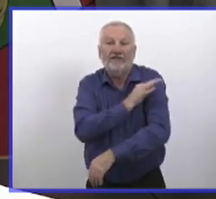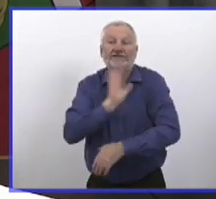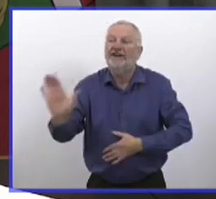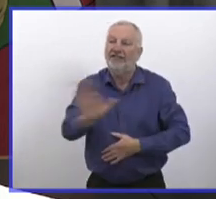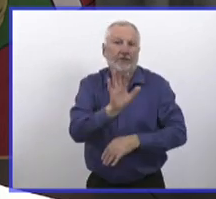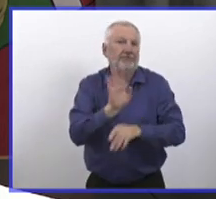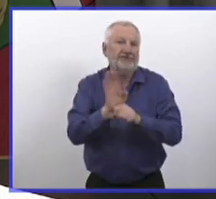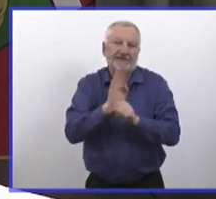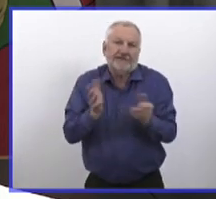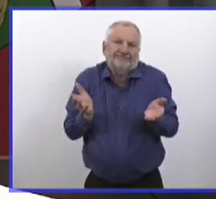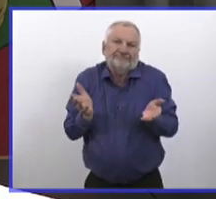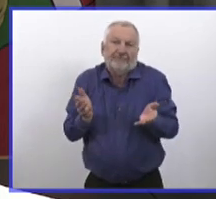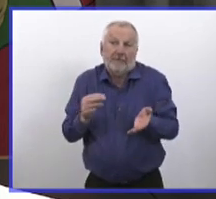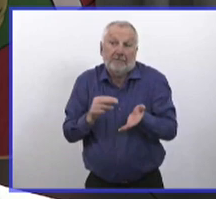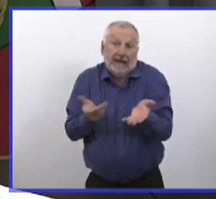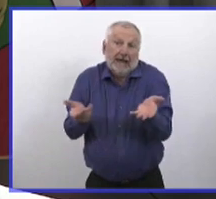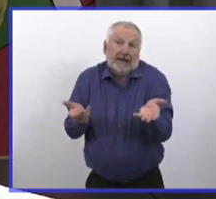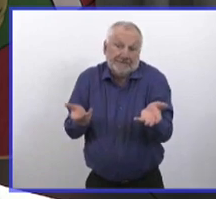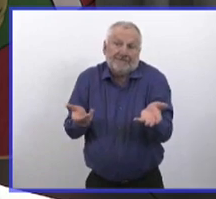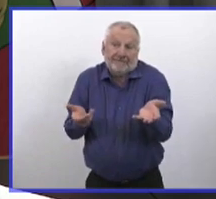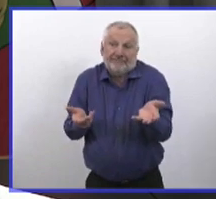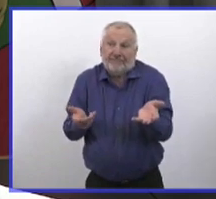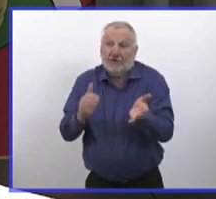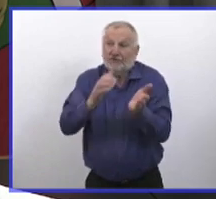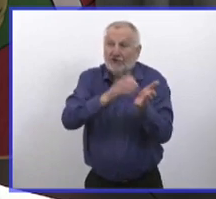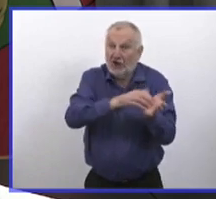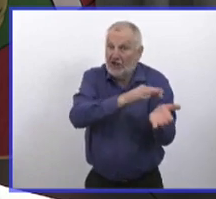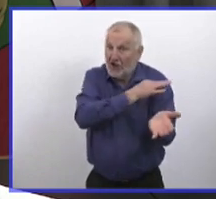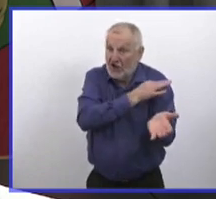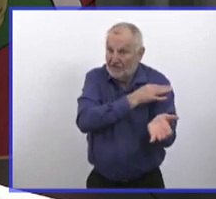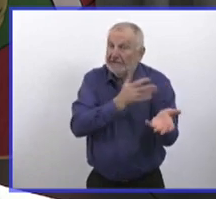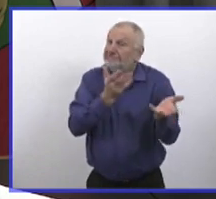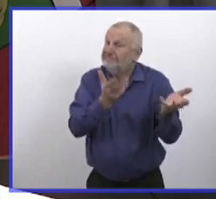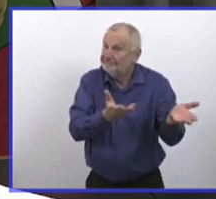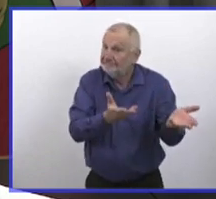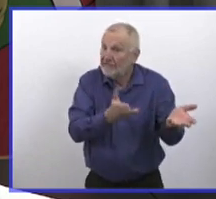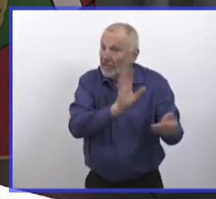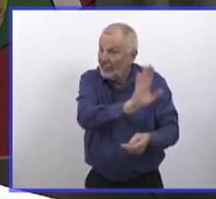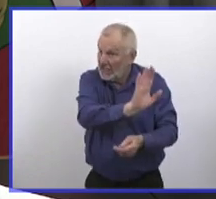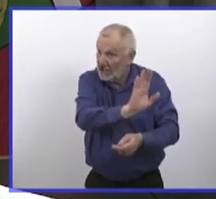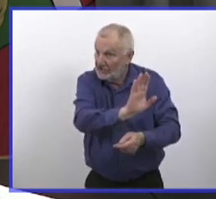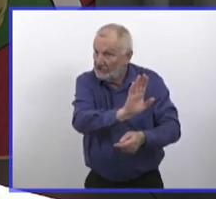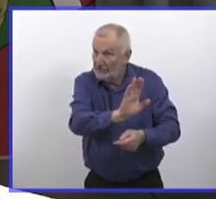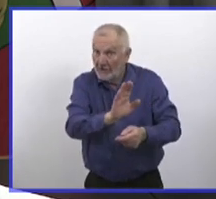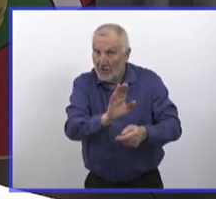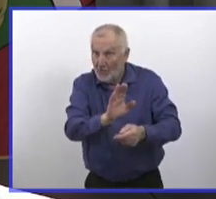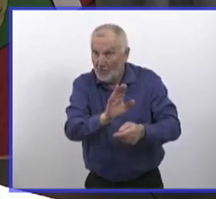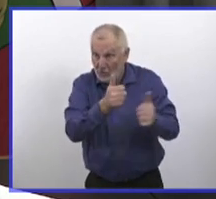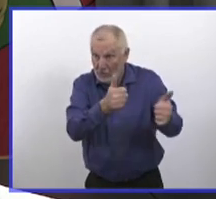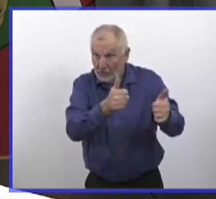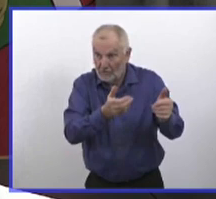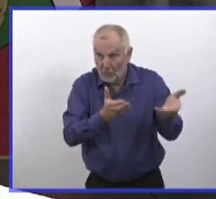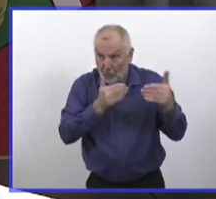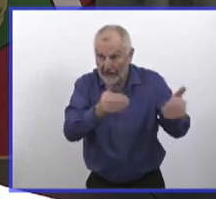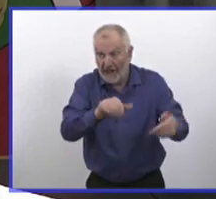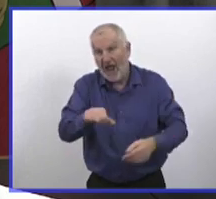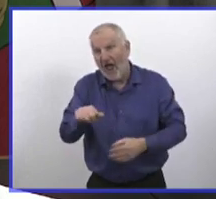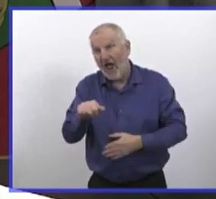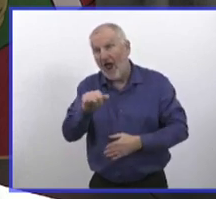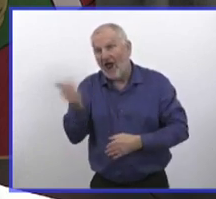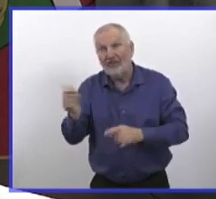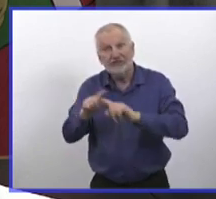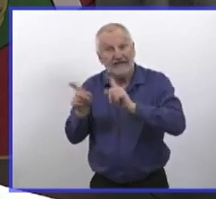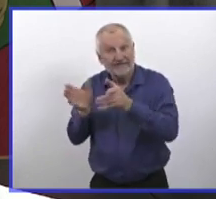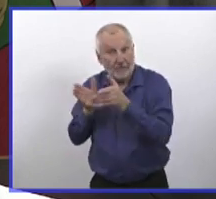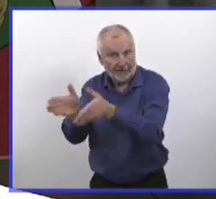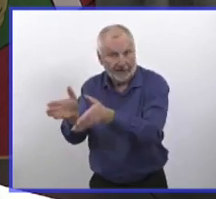be individuals and stories that show that one location does things differently than a different location. And that's going